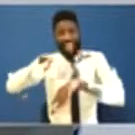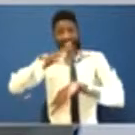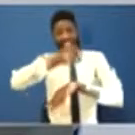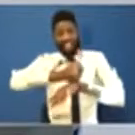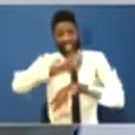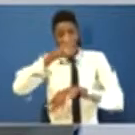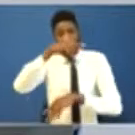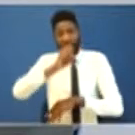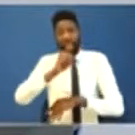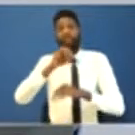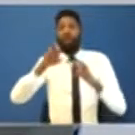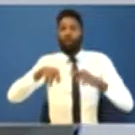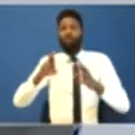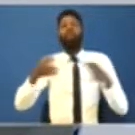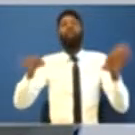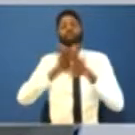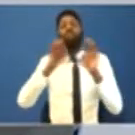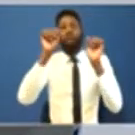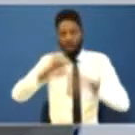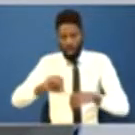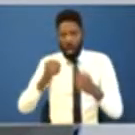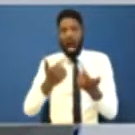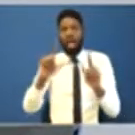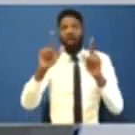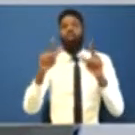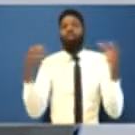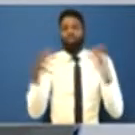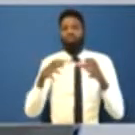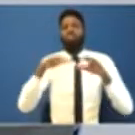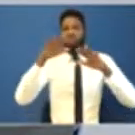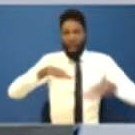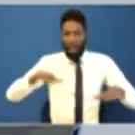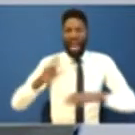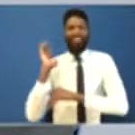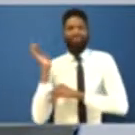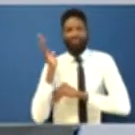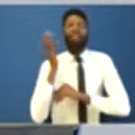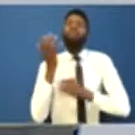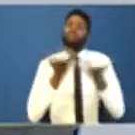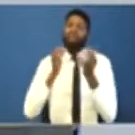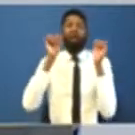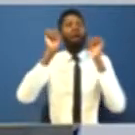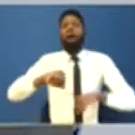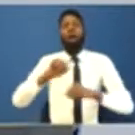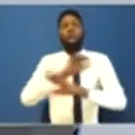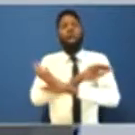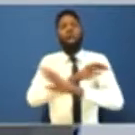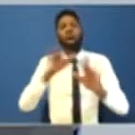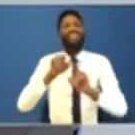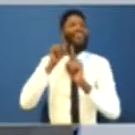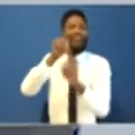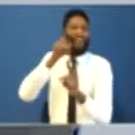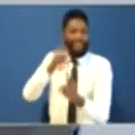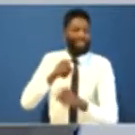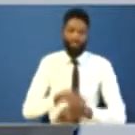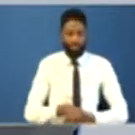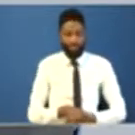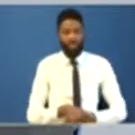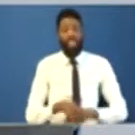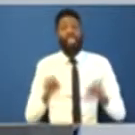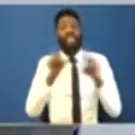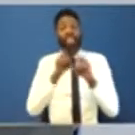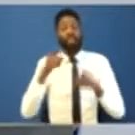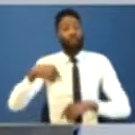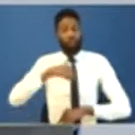and allow the hawkers to do their business without any harassment on the other hand we also take care of the the